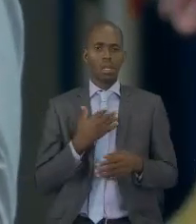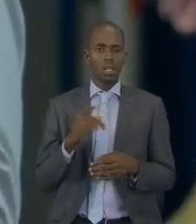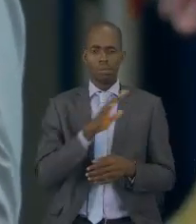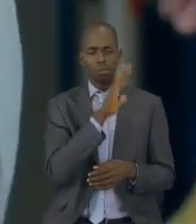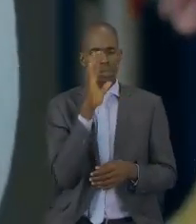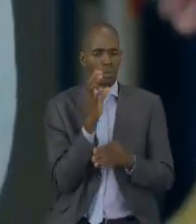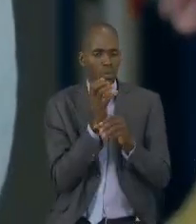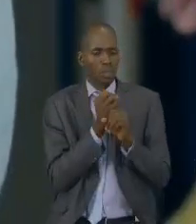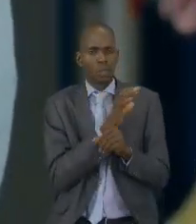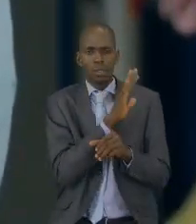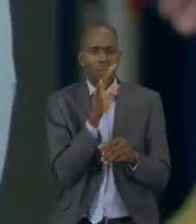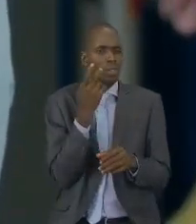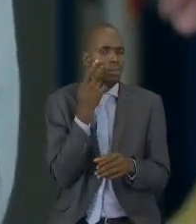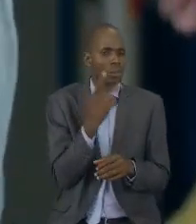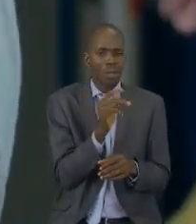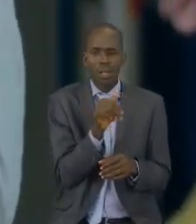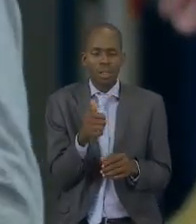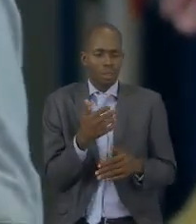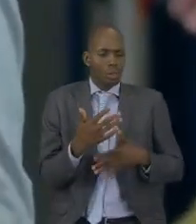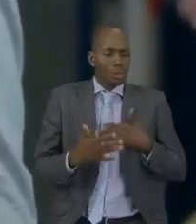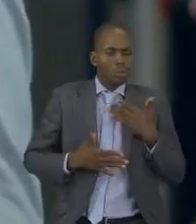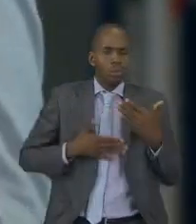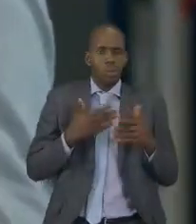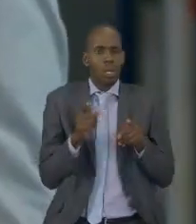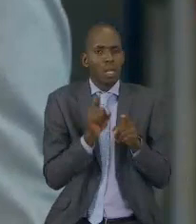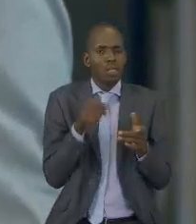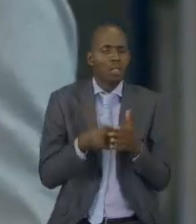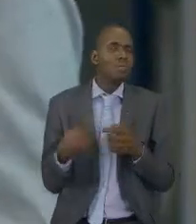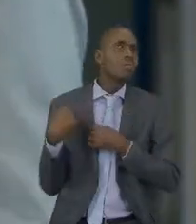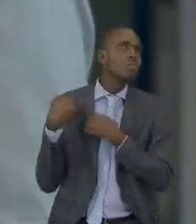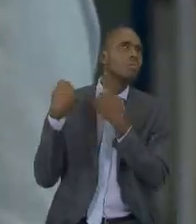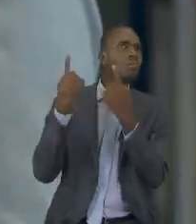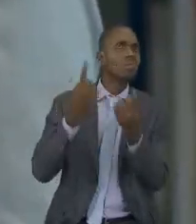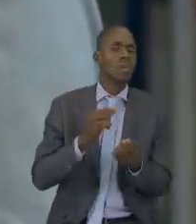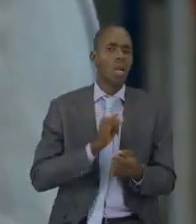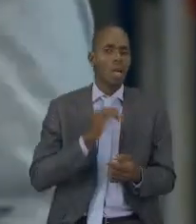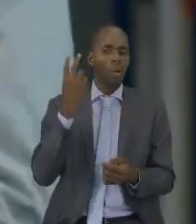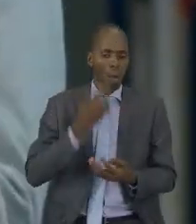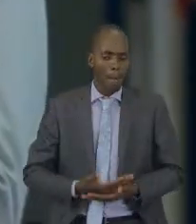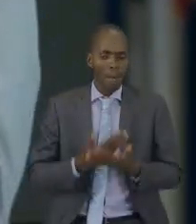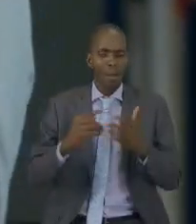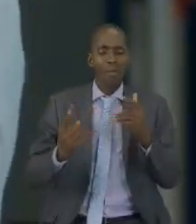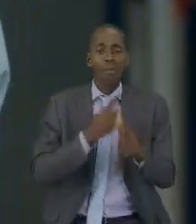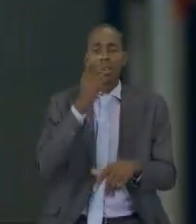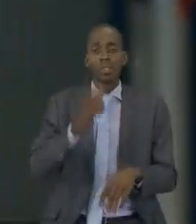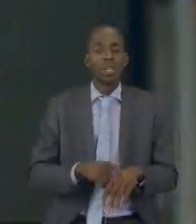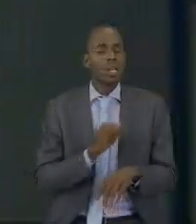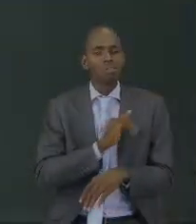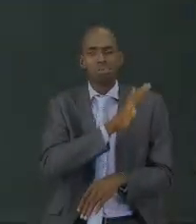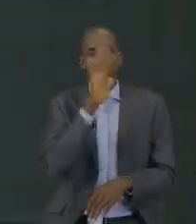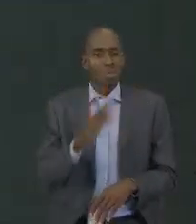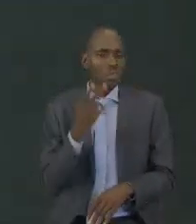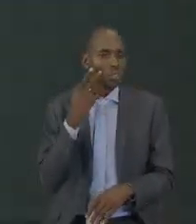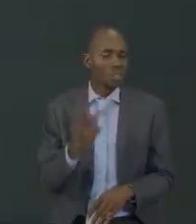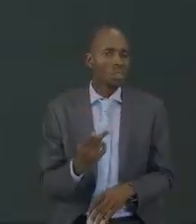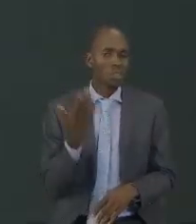I never saw any joy like this since I was born the first time. I never saw any